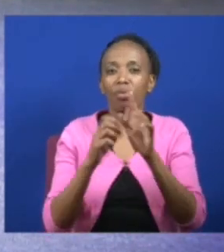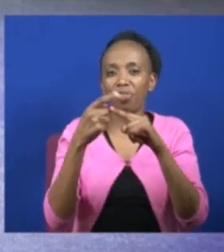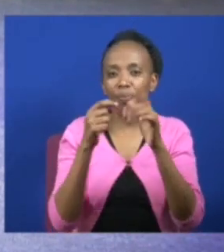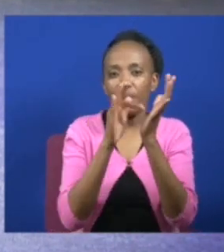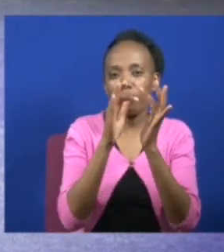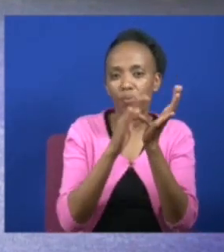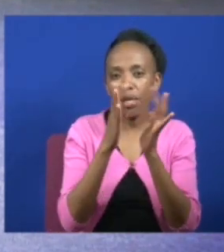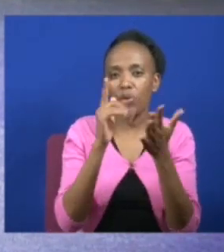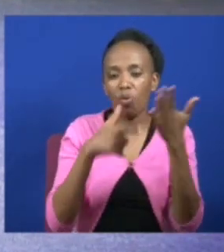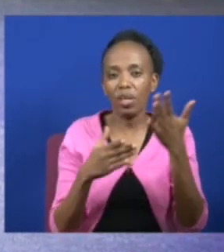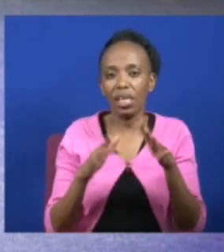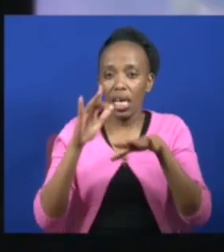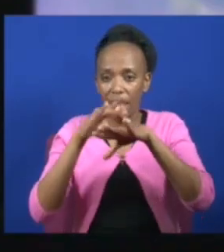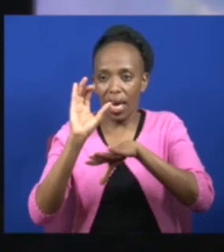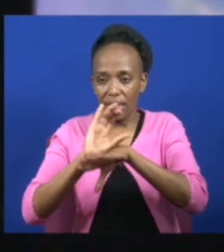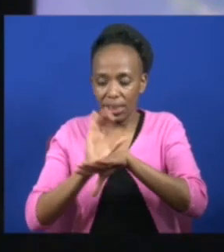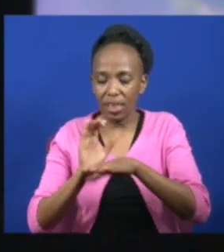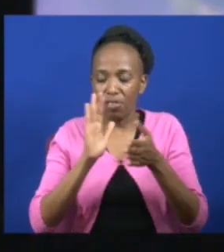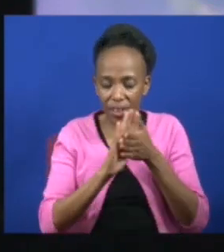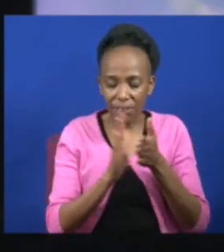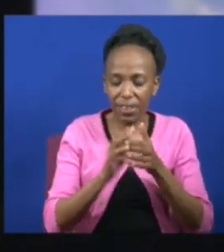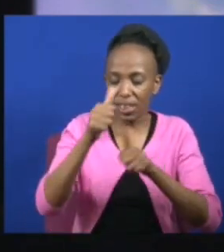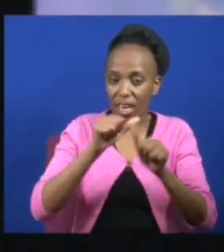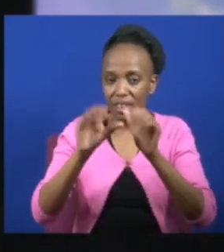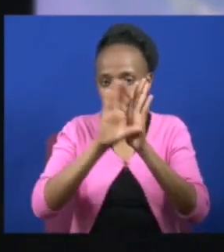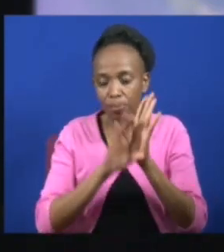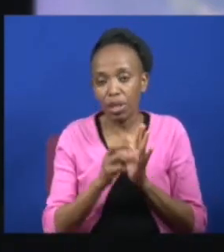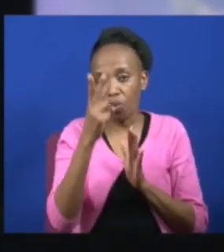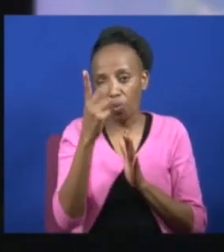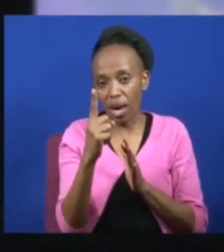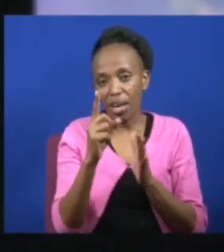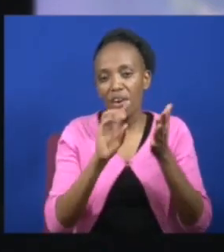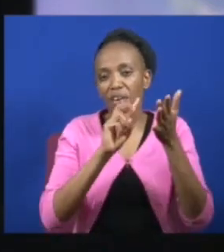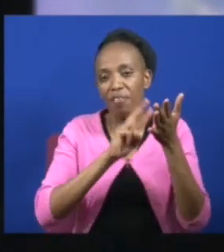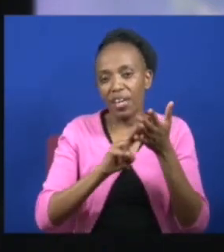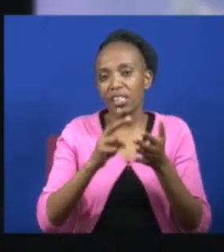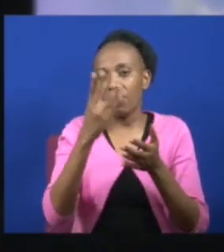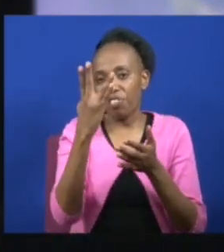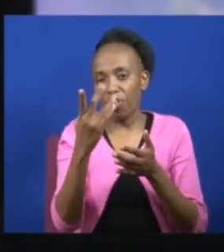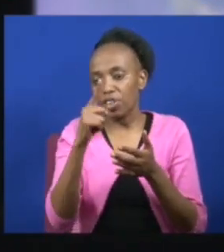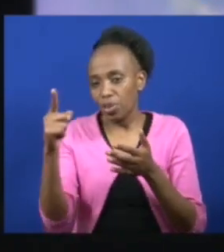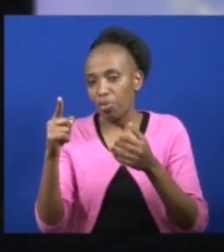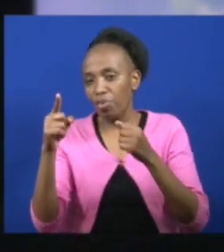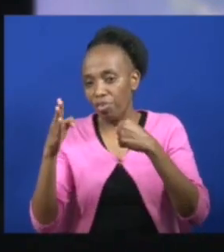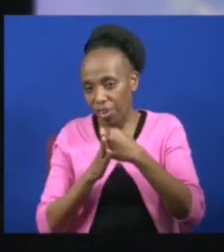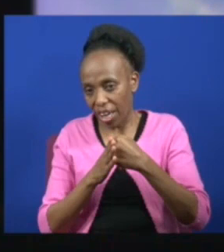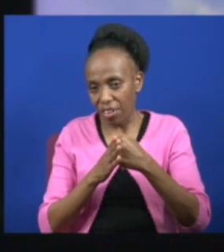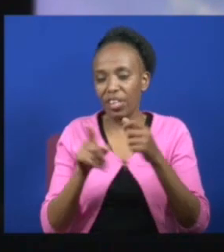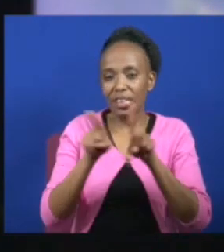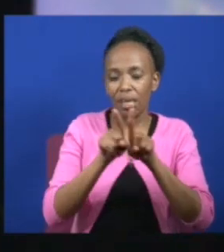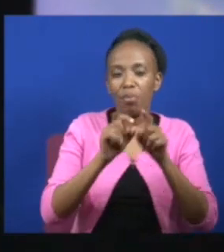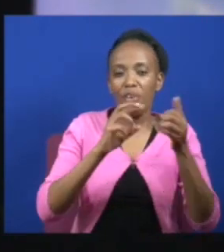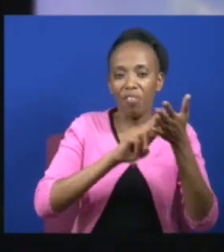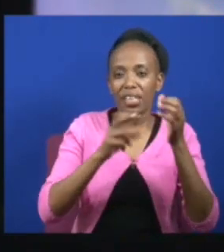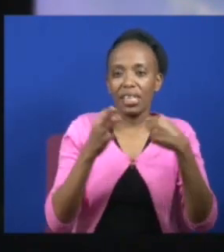Bible is about the early church, and I'll go over this quickly. Acts 1, 4 to 5, and also verse 8. You can read it in your own